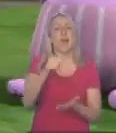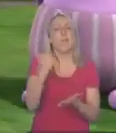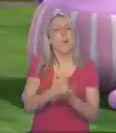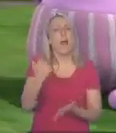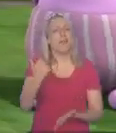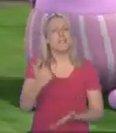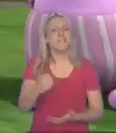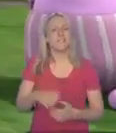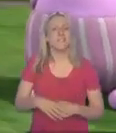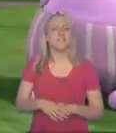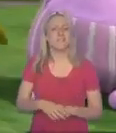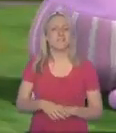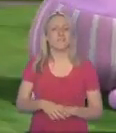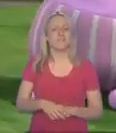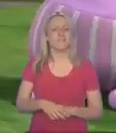Brilliant.